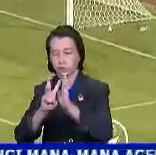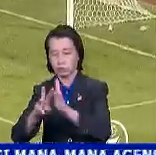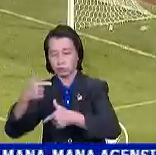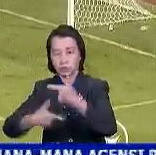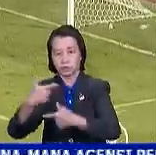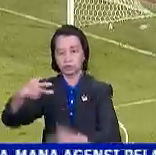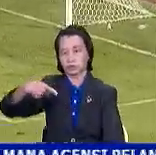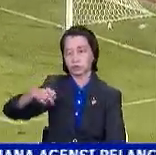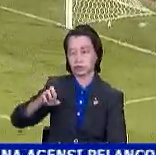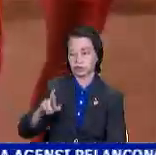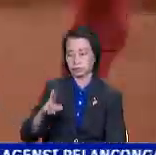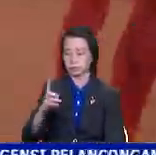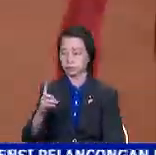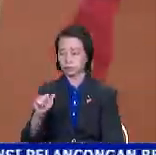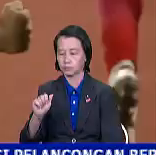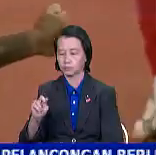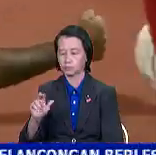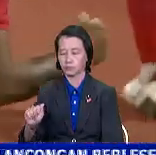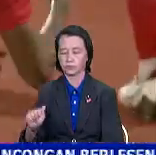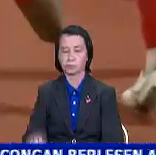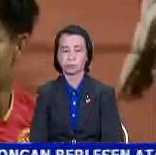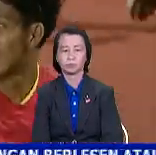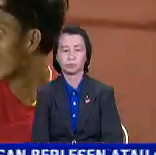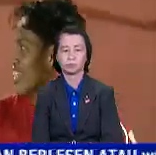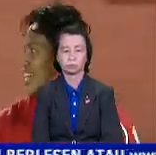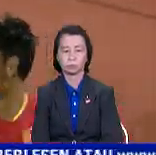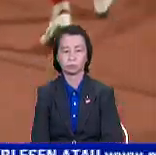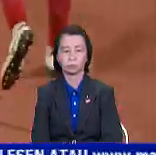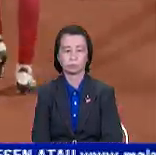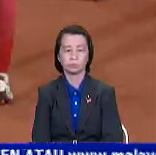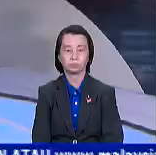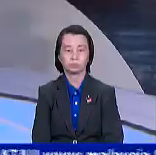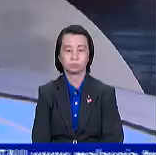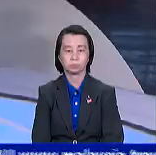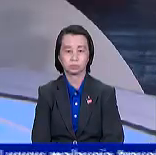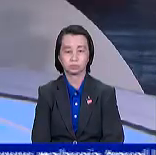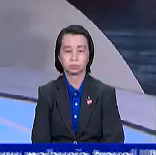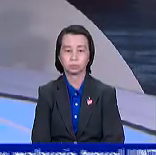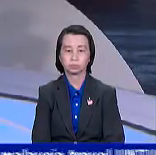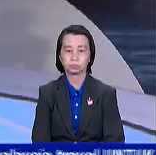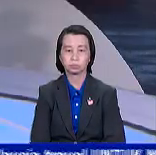Liga Perdana. Kejayaan layak